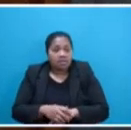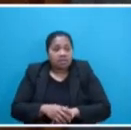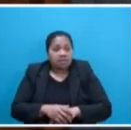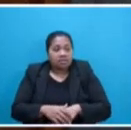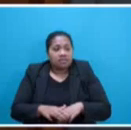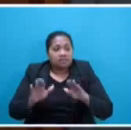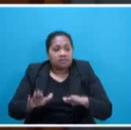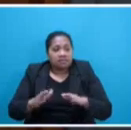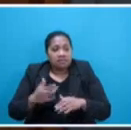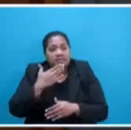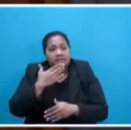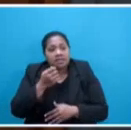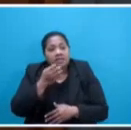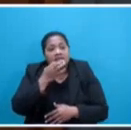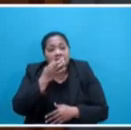the House.